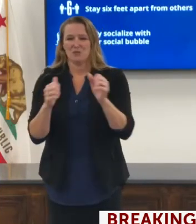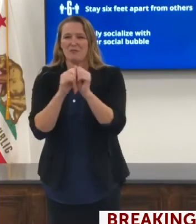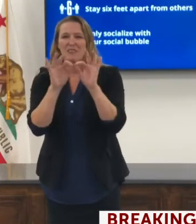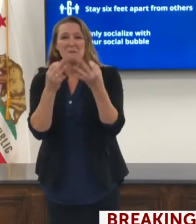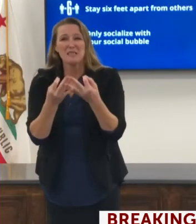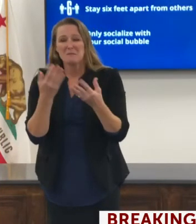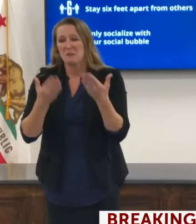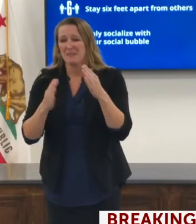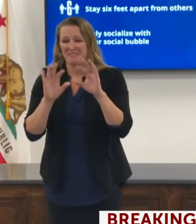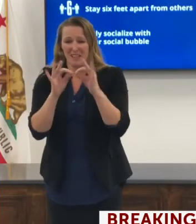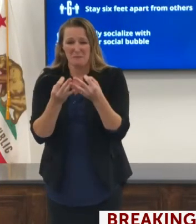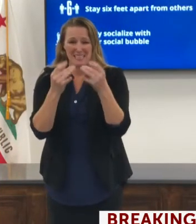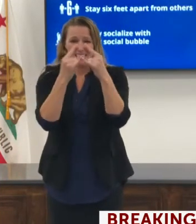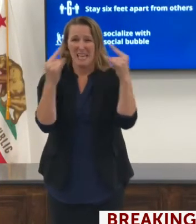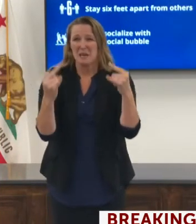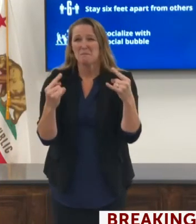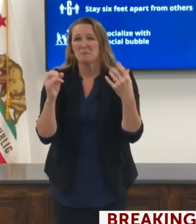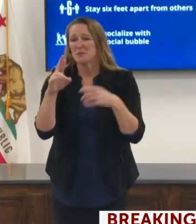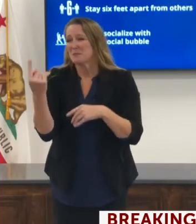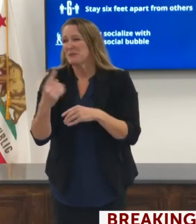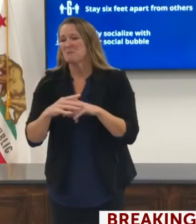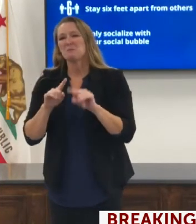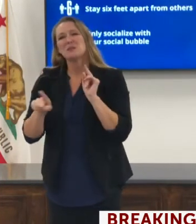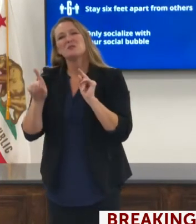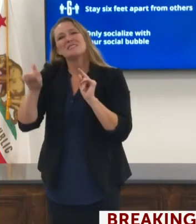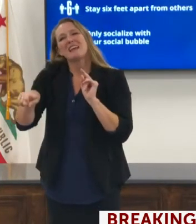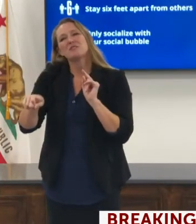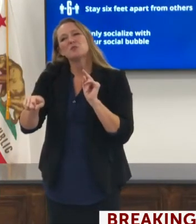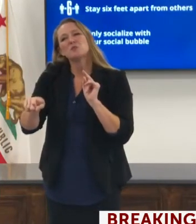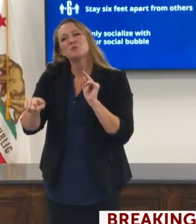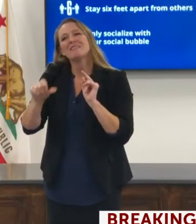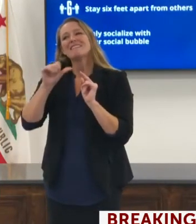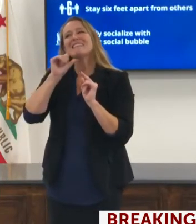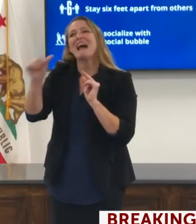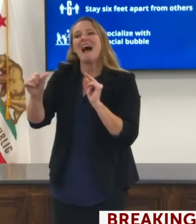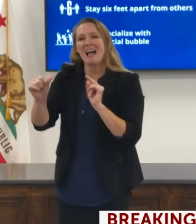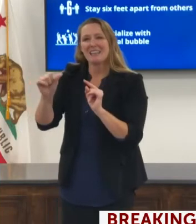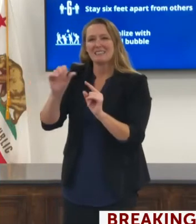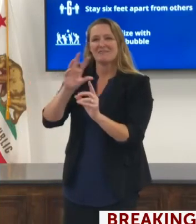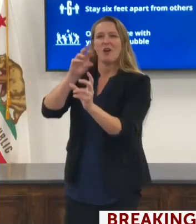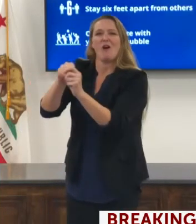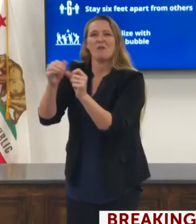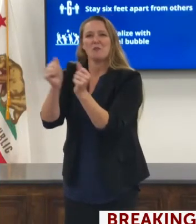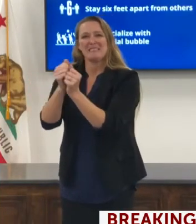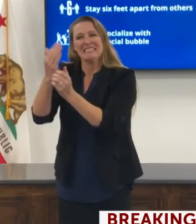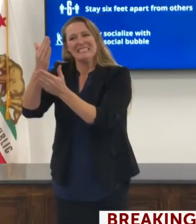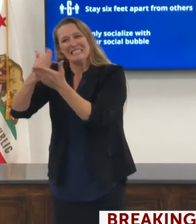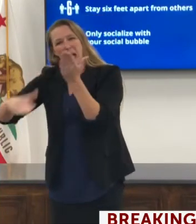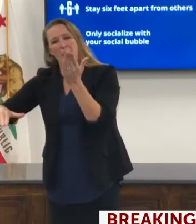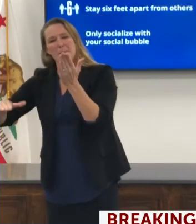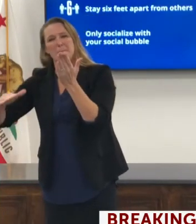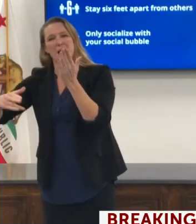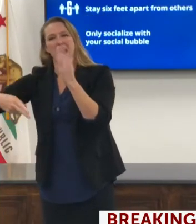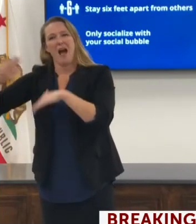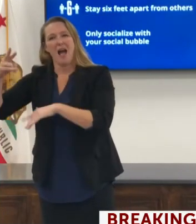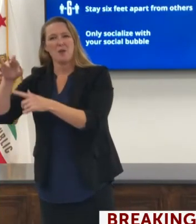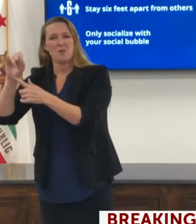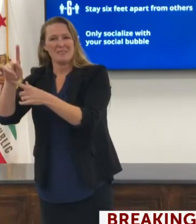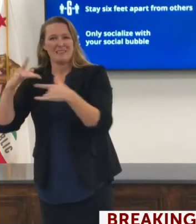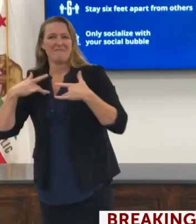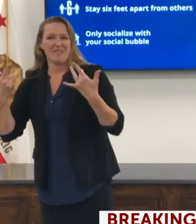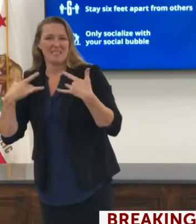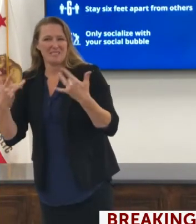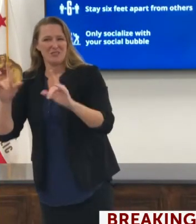We need to skip some of the usual events that we're used to for another period of time. I've got a